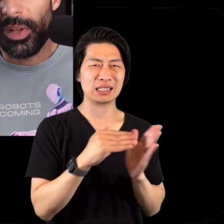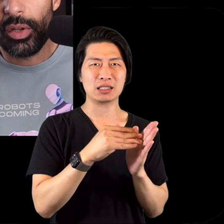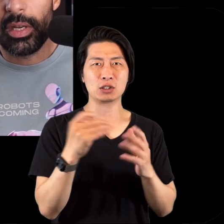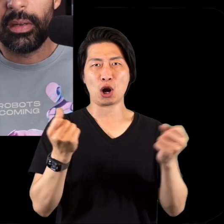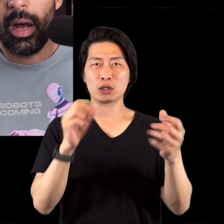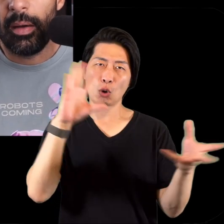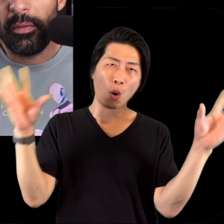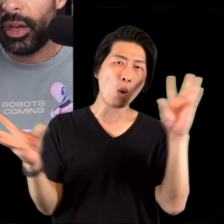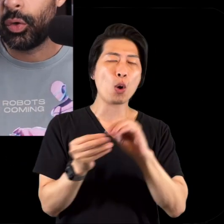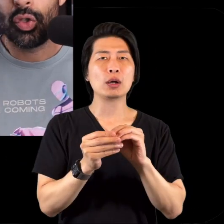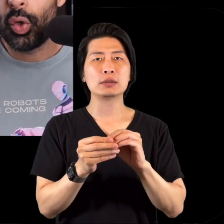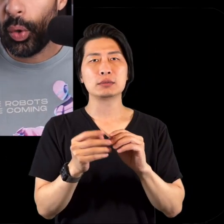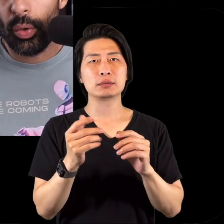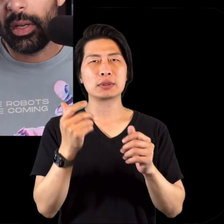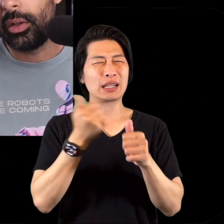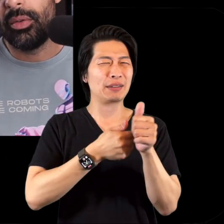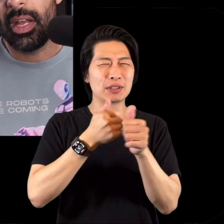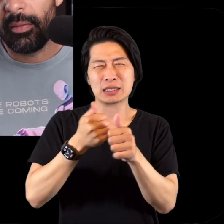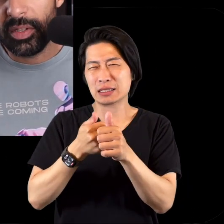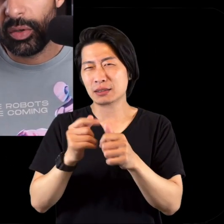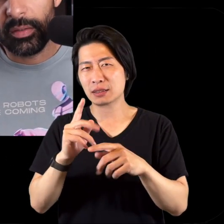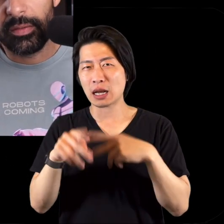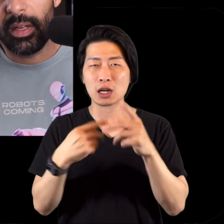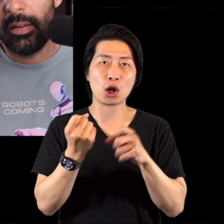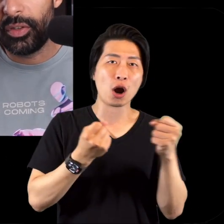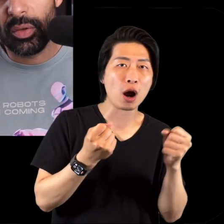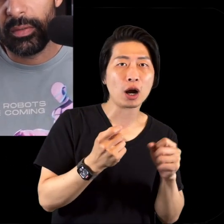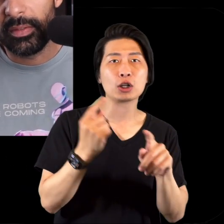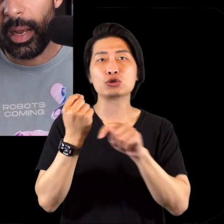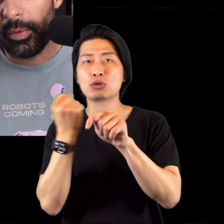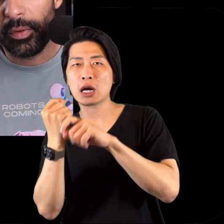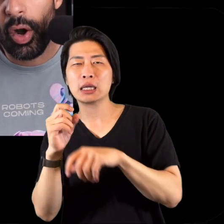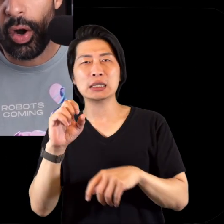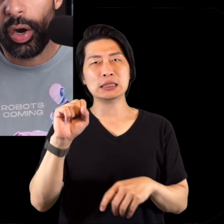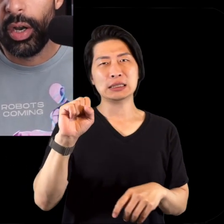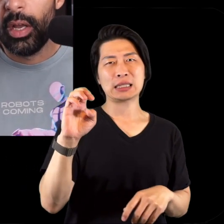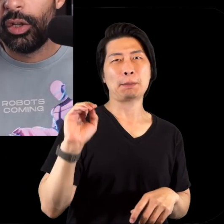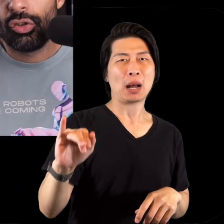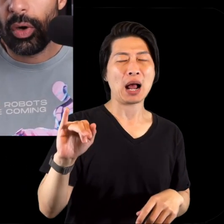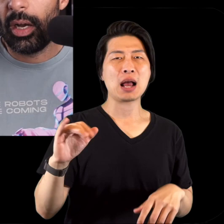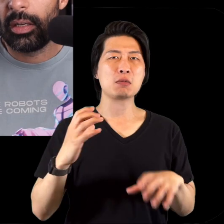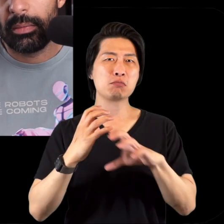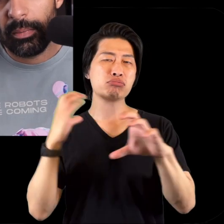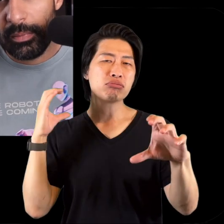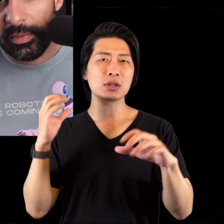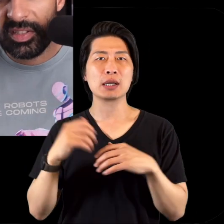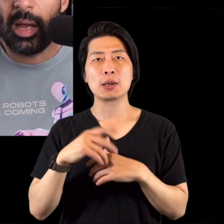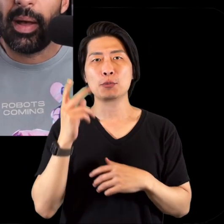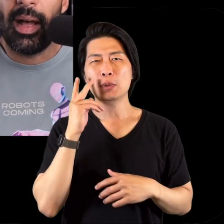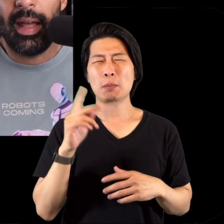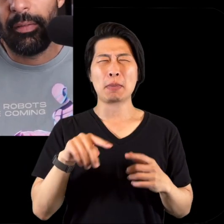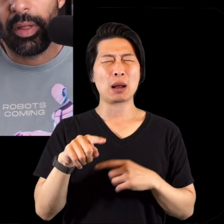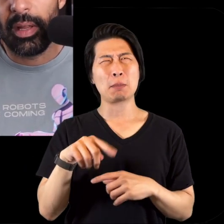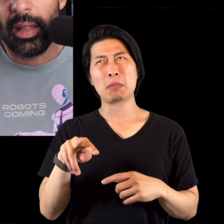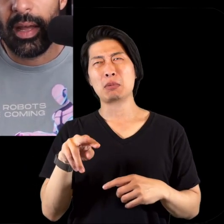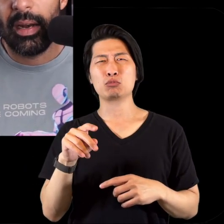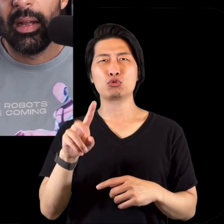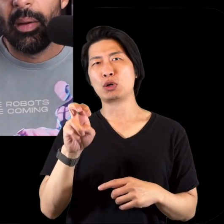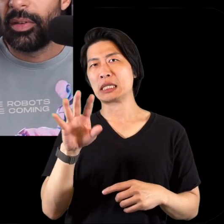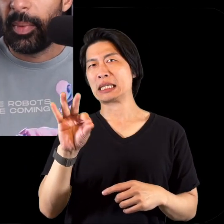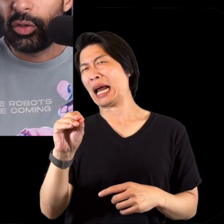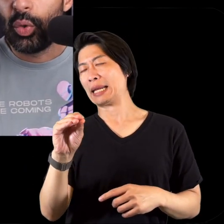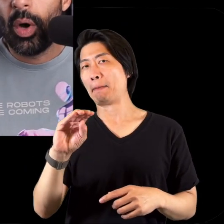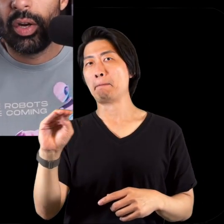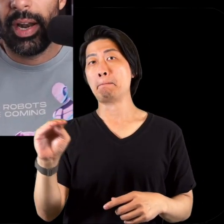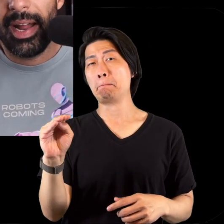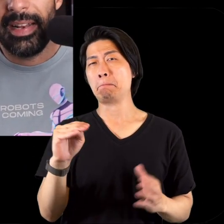290 million vehicles total, includes every sort of type of car, truck, semi, everything like that.